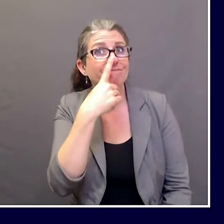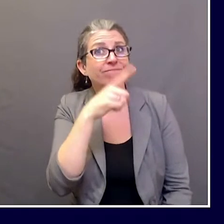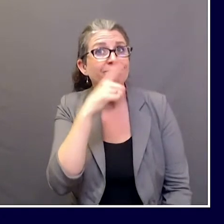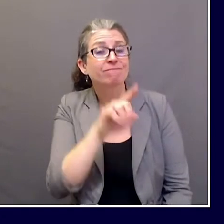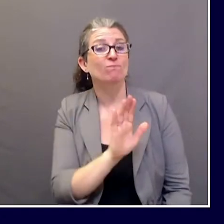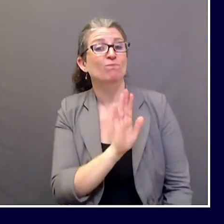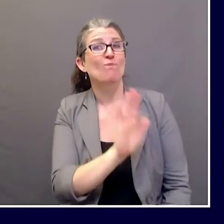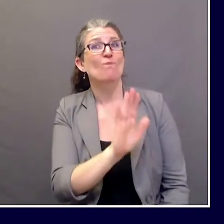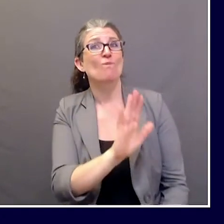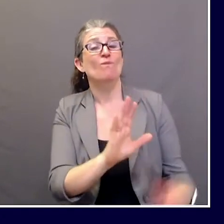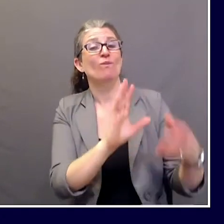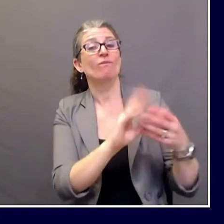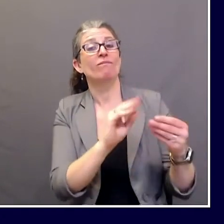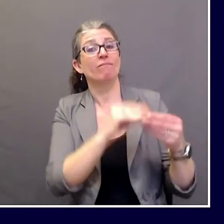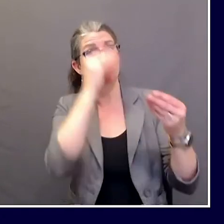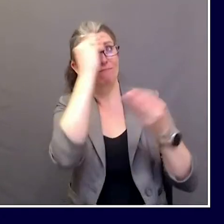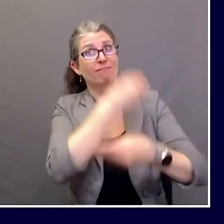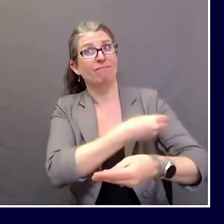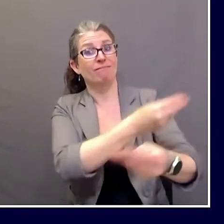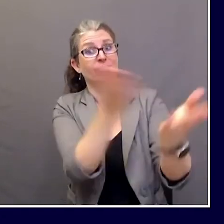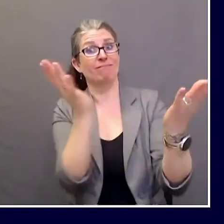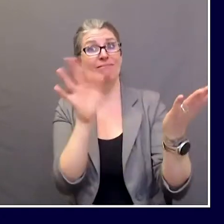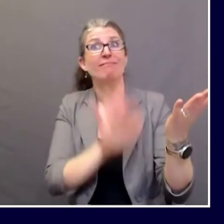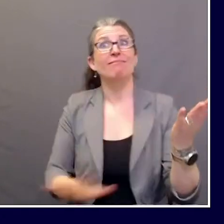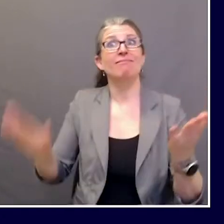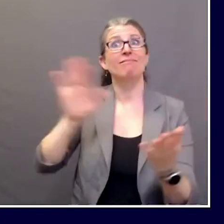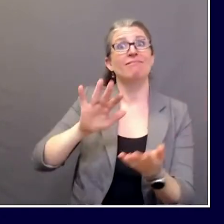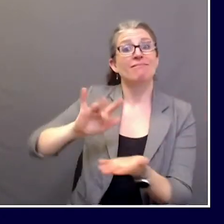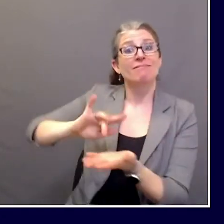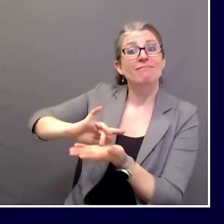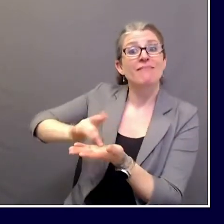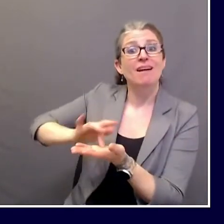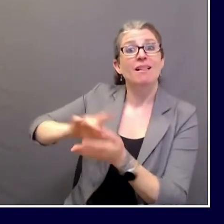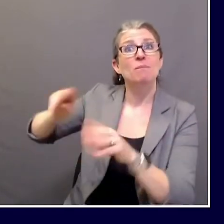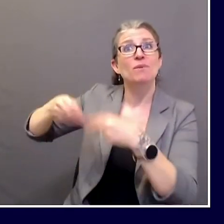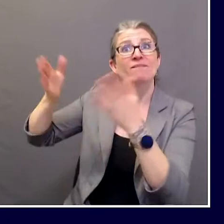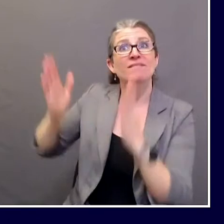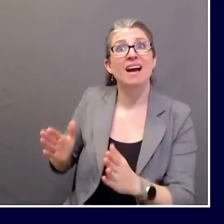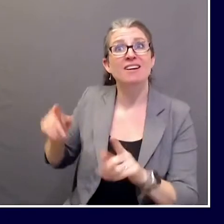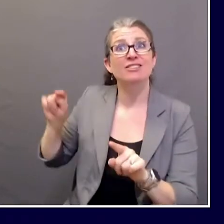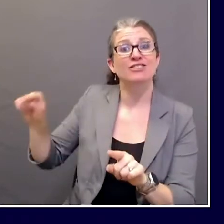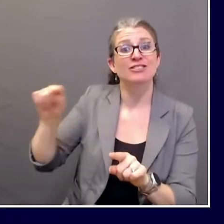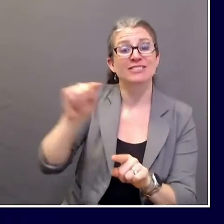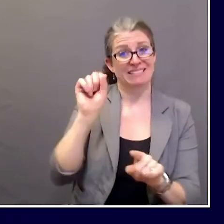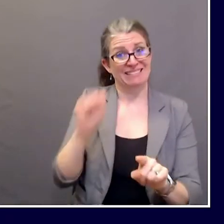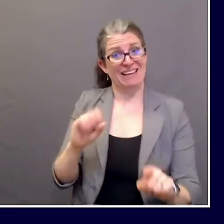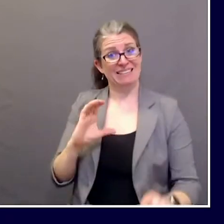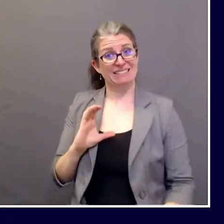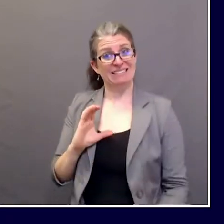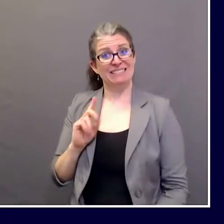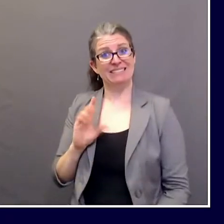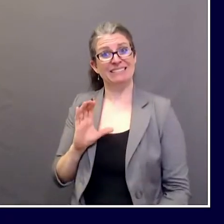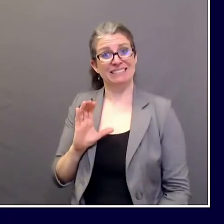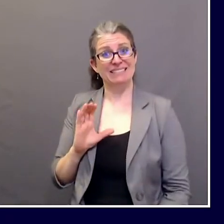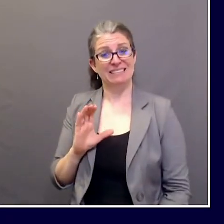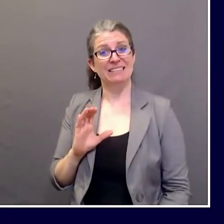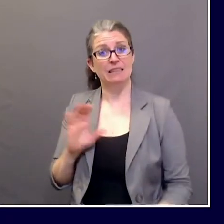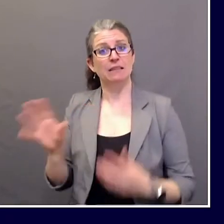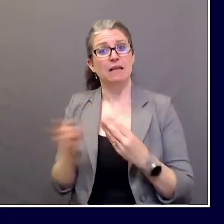publicly. It's already on our website, Joe. Okay, thank you. So